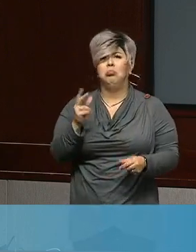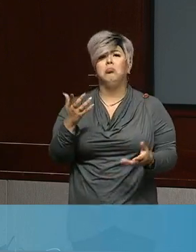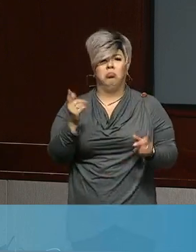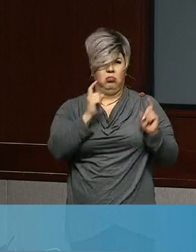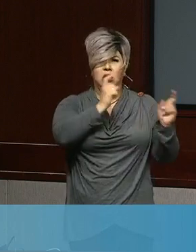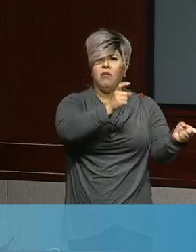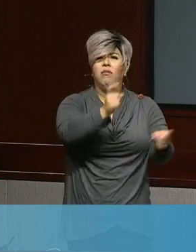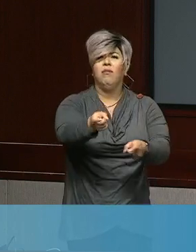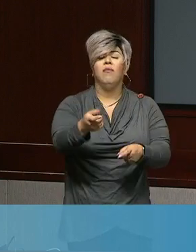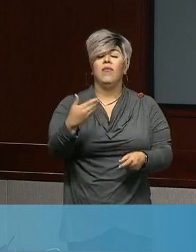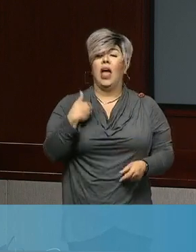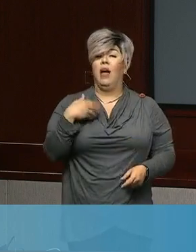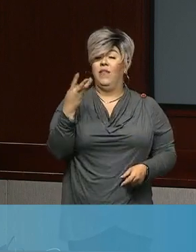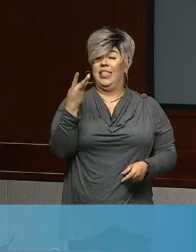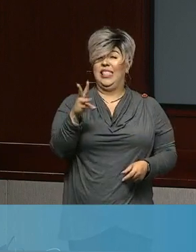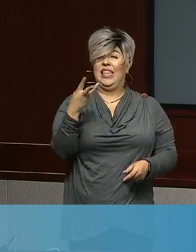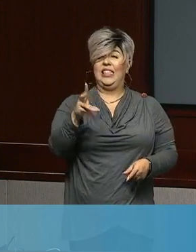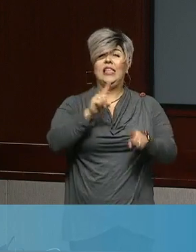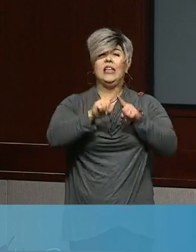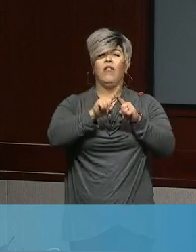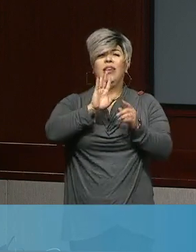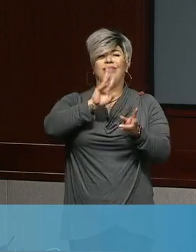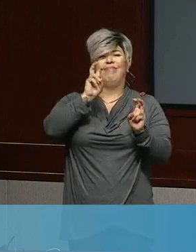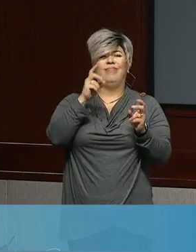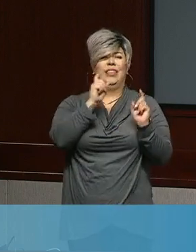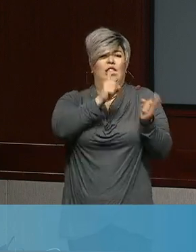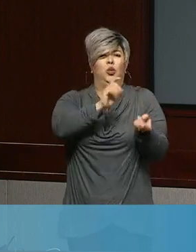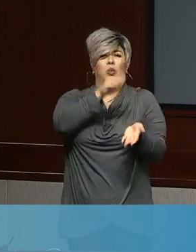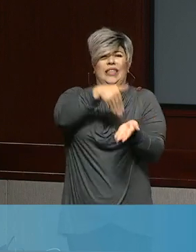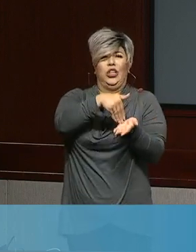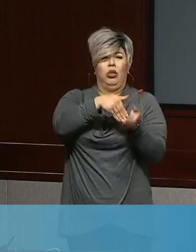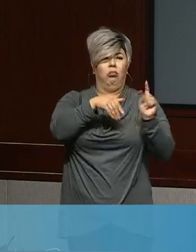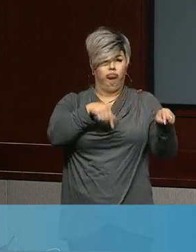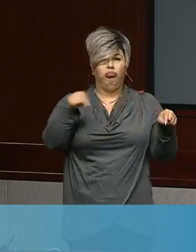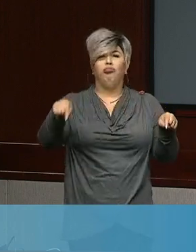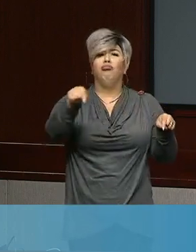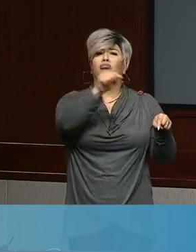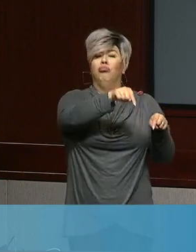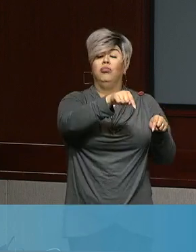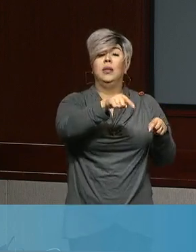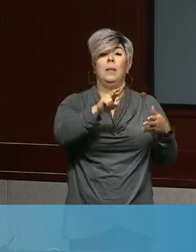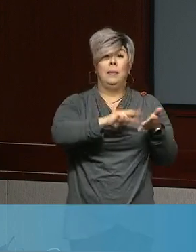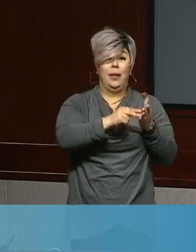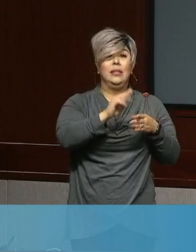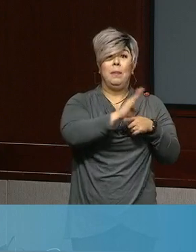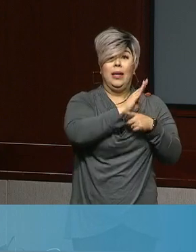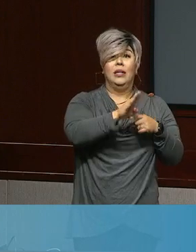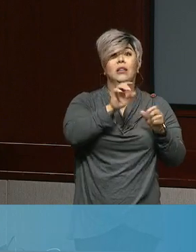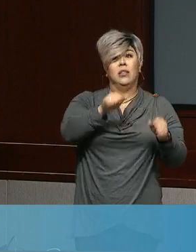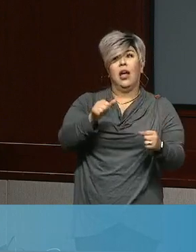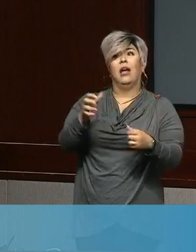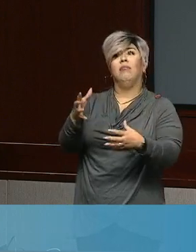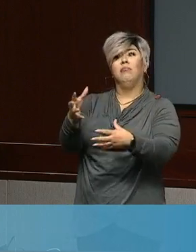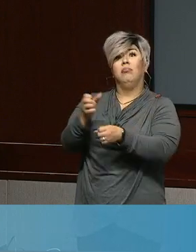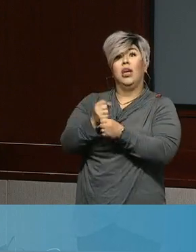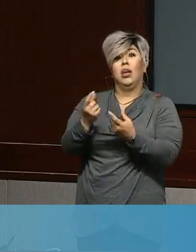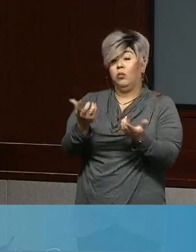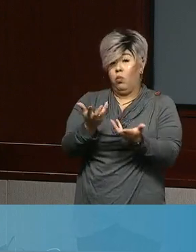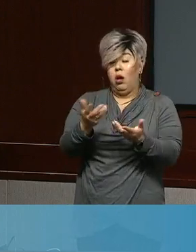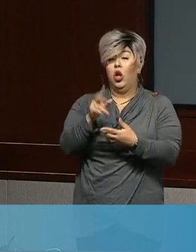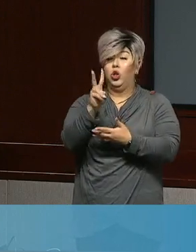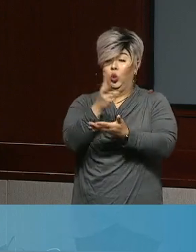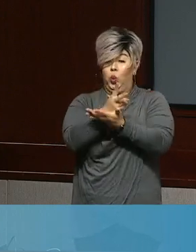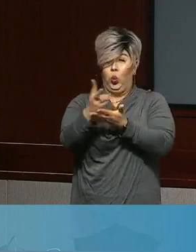16 different distribution points throughout the county. Businesses can expect to receive a 2-week supply of